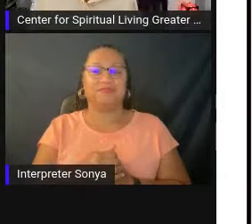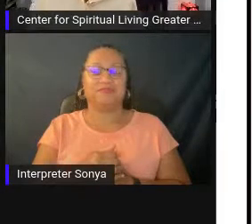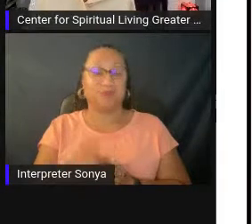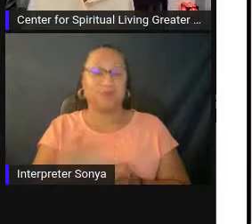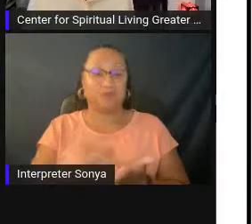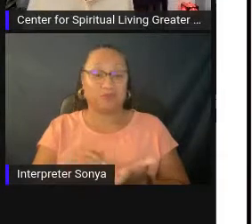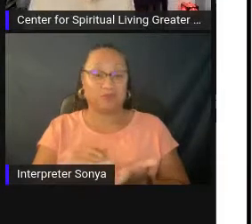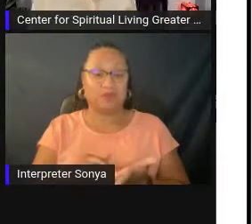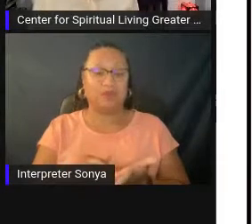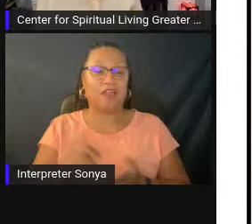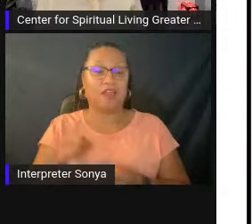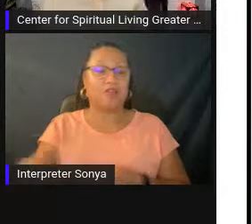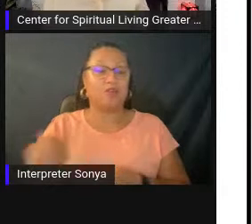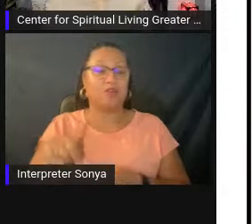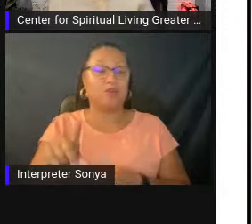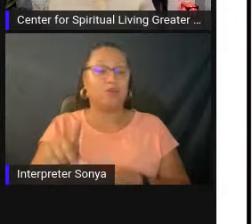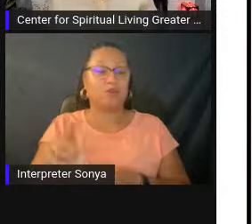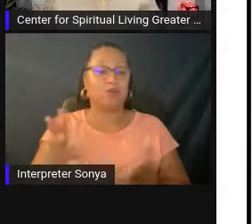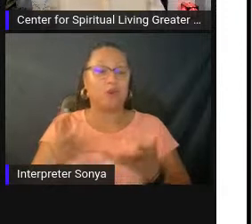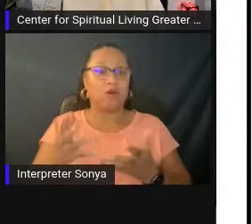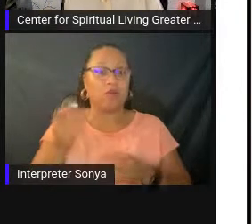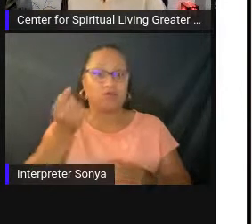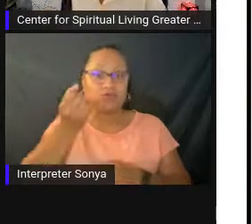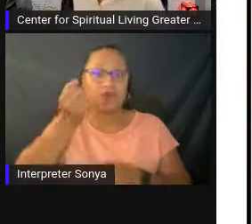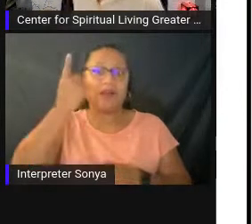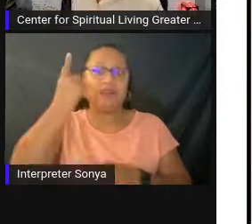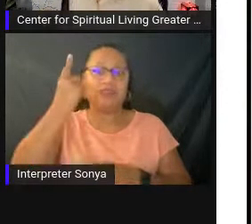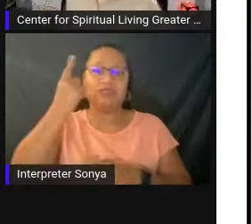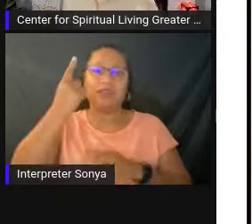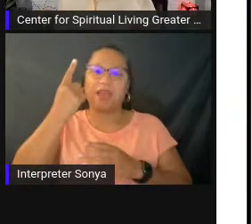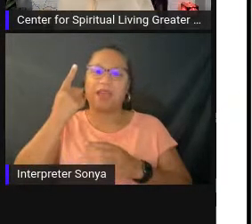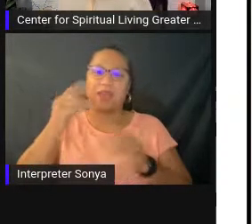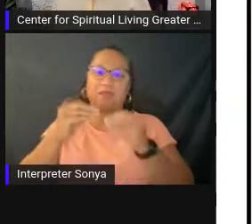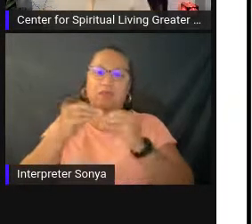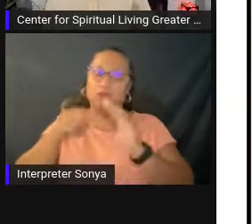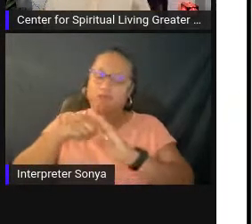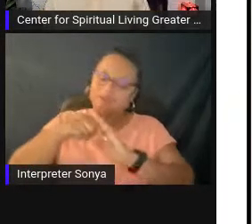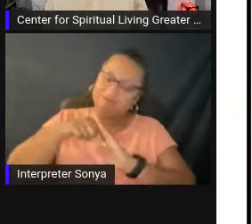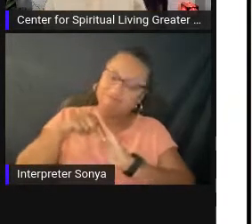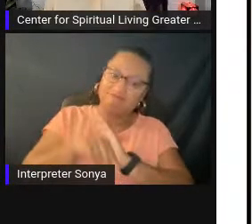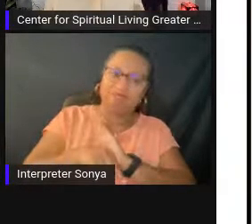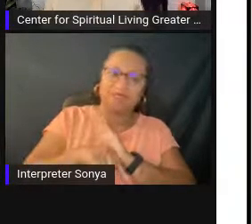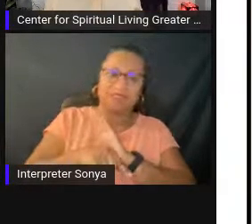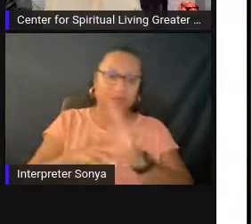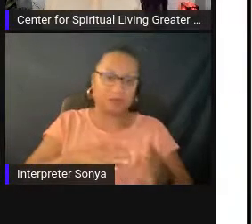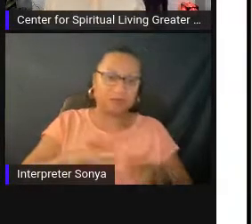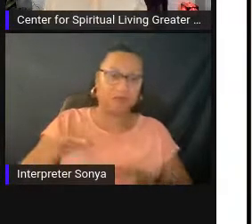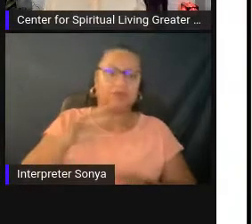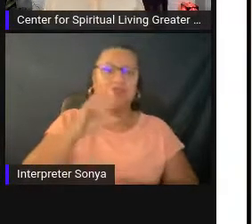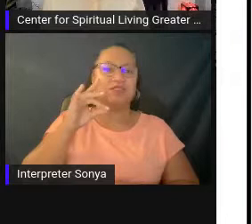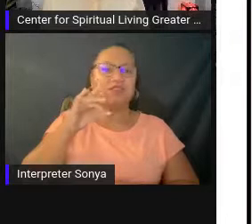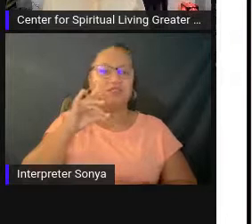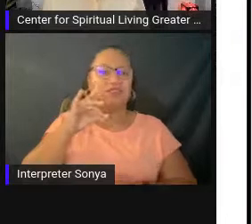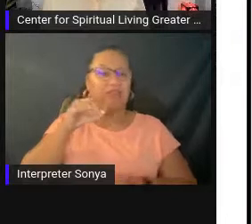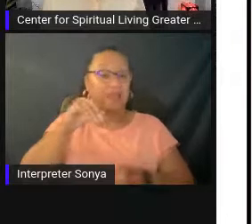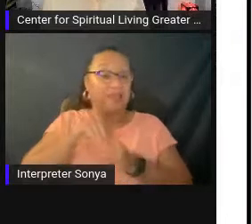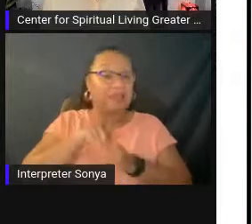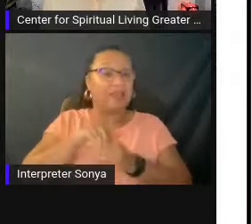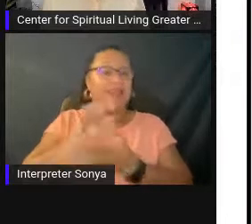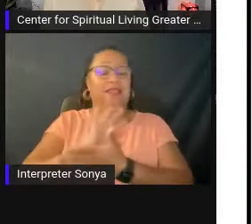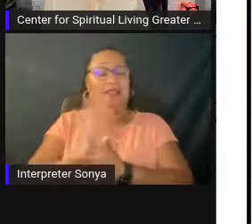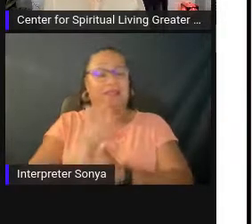for those who want to understand a deeper spirituality alive in cinema.